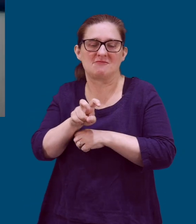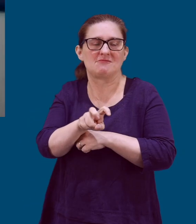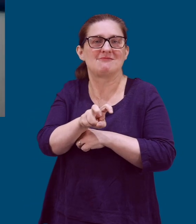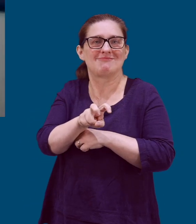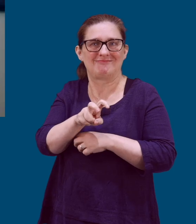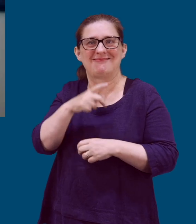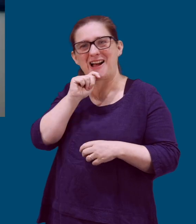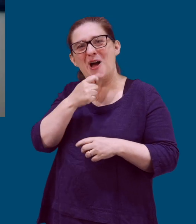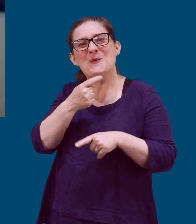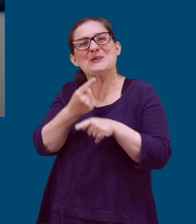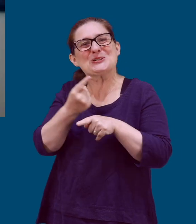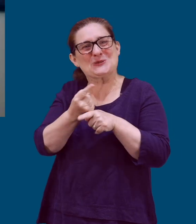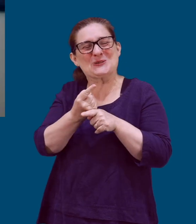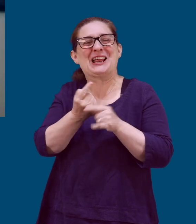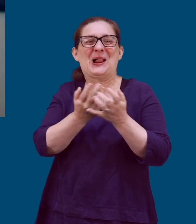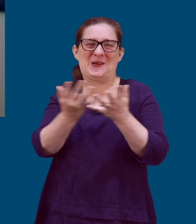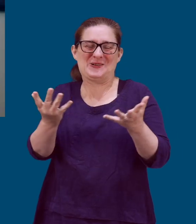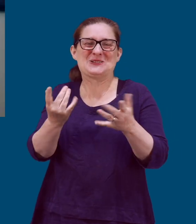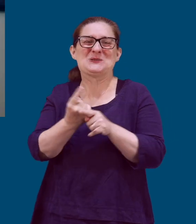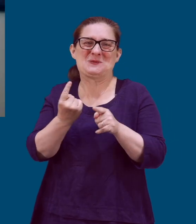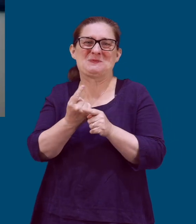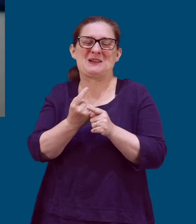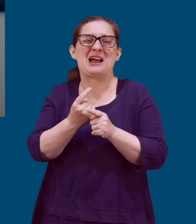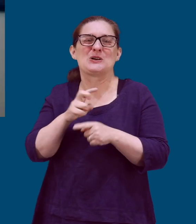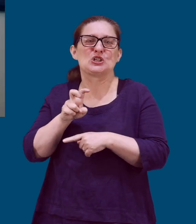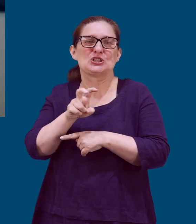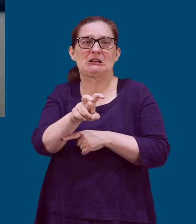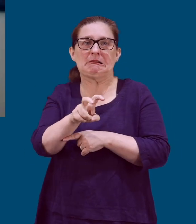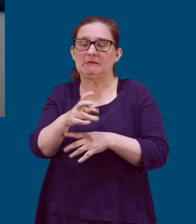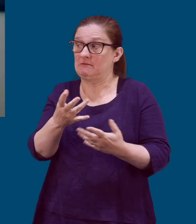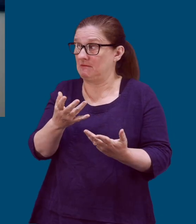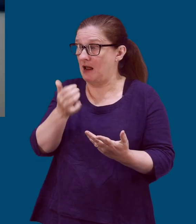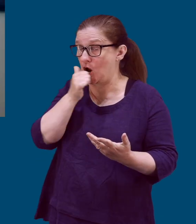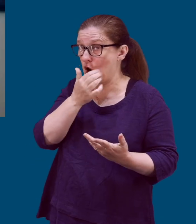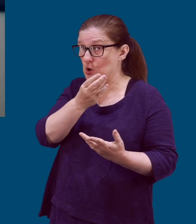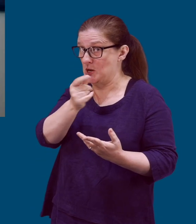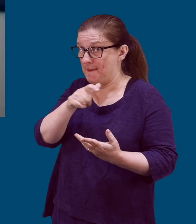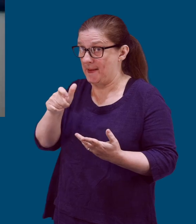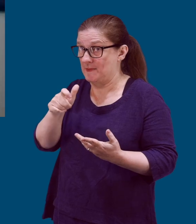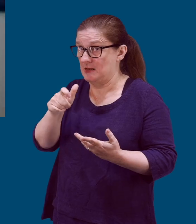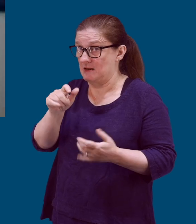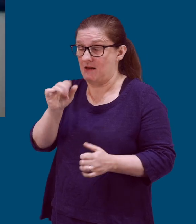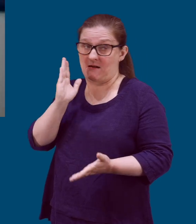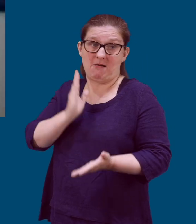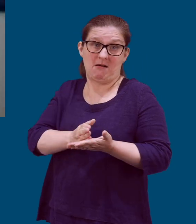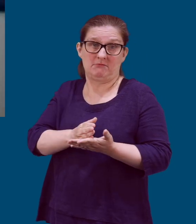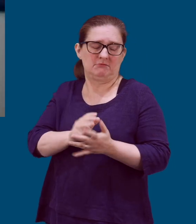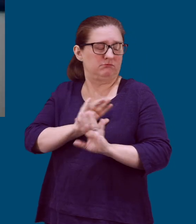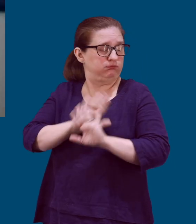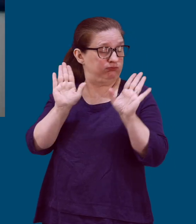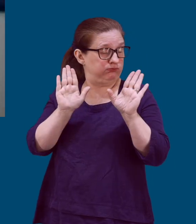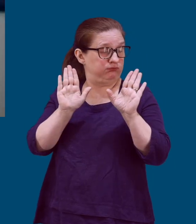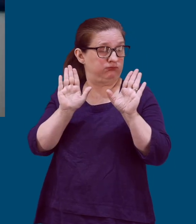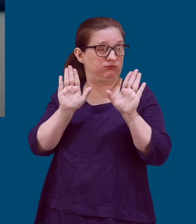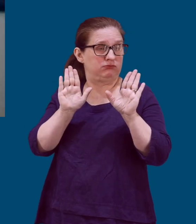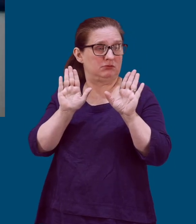to be talking about them a lot today. If slugs is a topic, I know for some people it's a genuine phobia or something, or it doesn't matter how